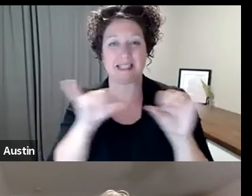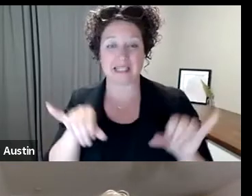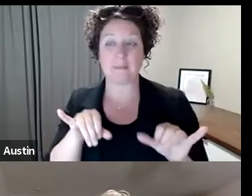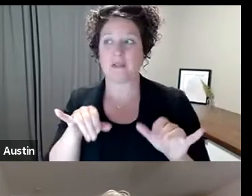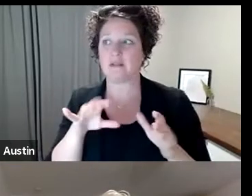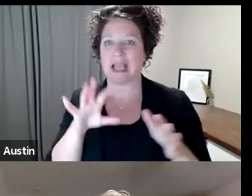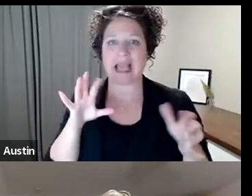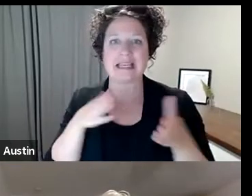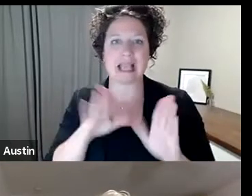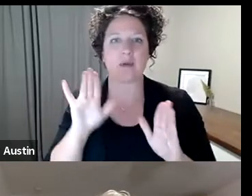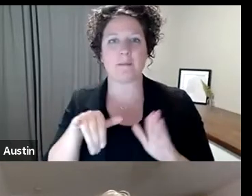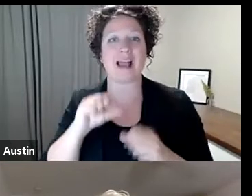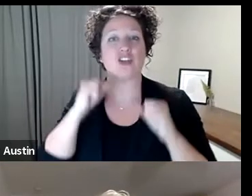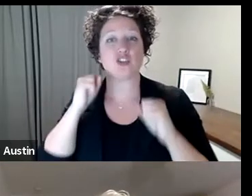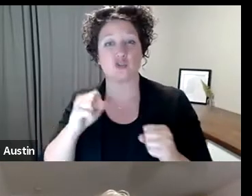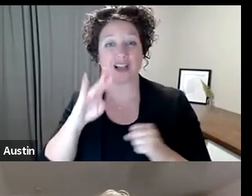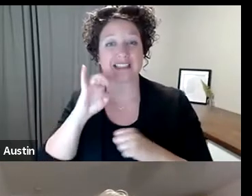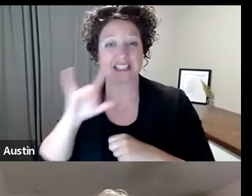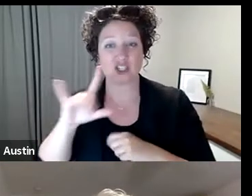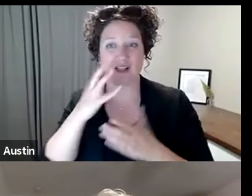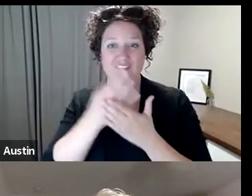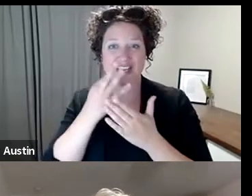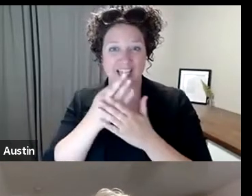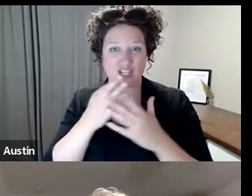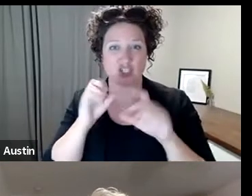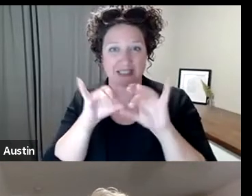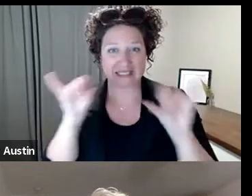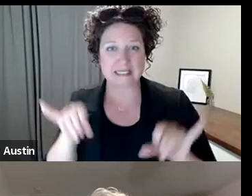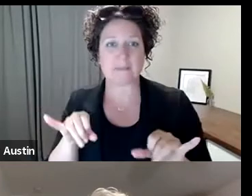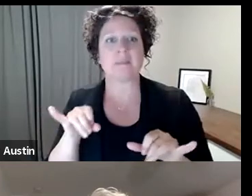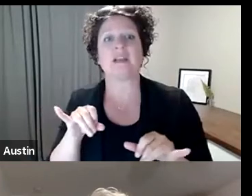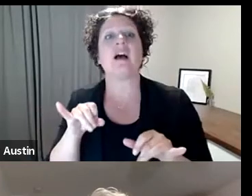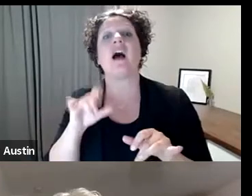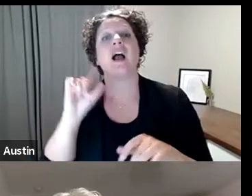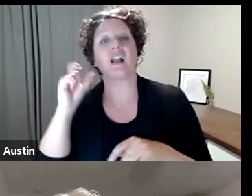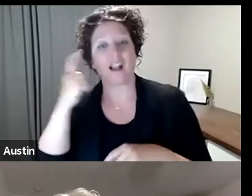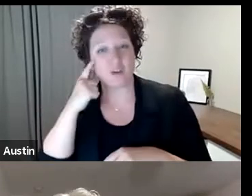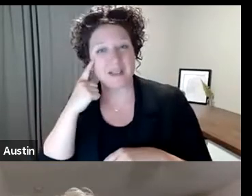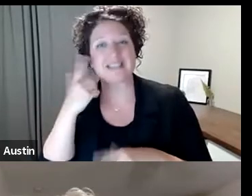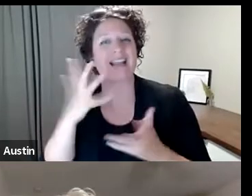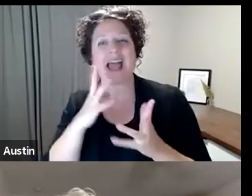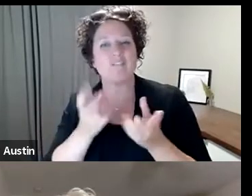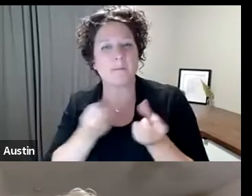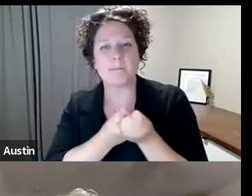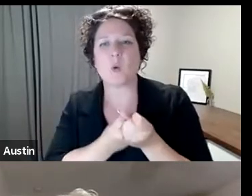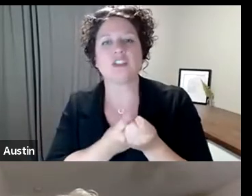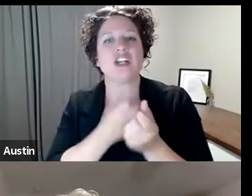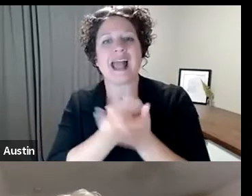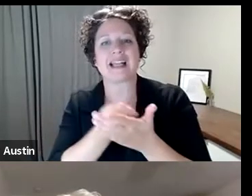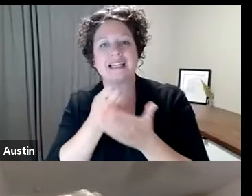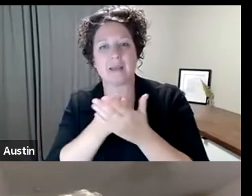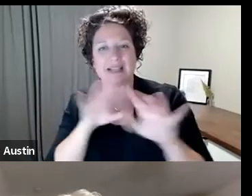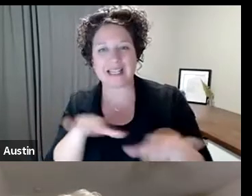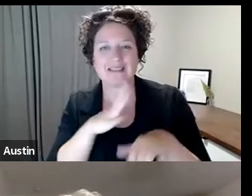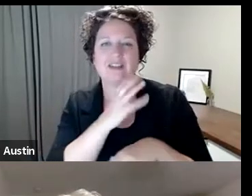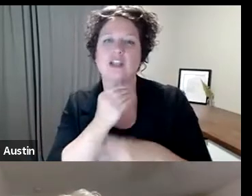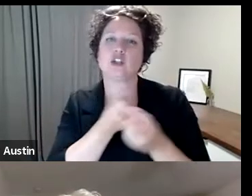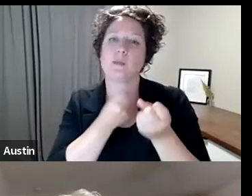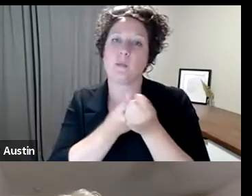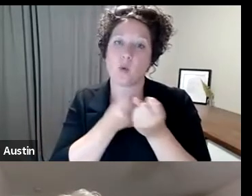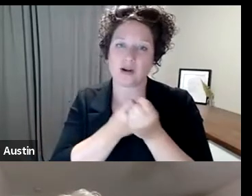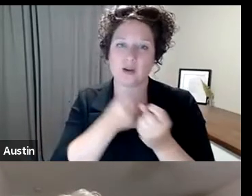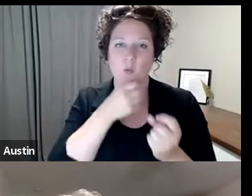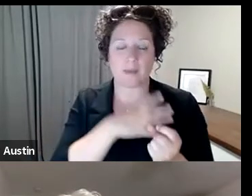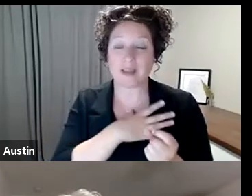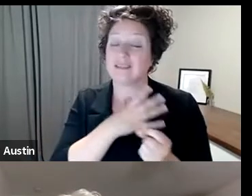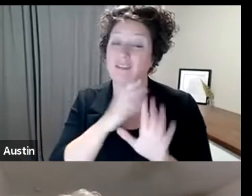strong, inclusive digital financial systems, governments have bolstered economic activity and supporting women.